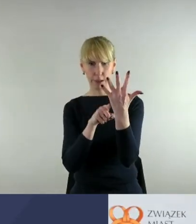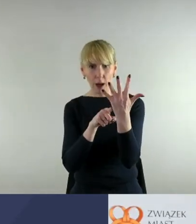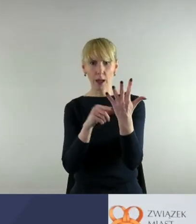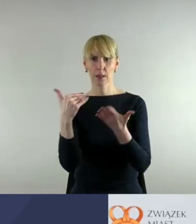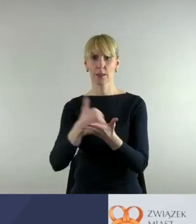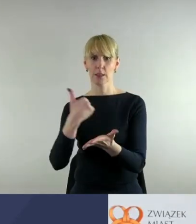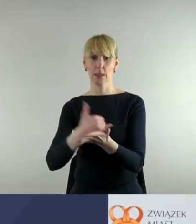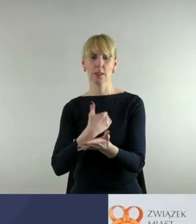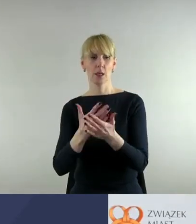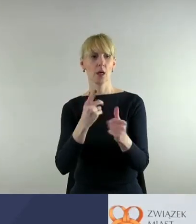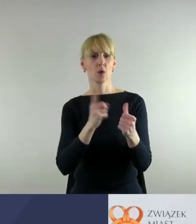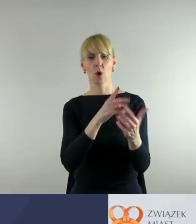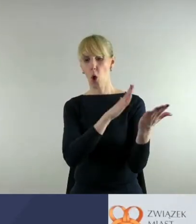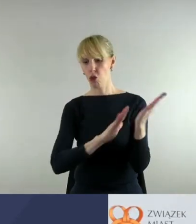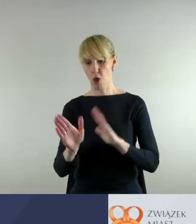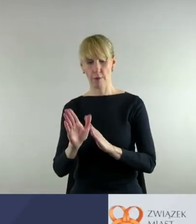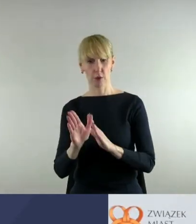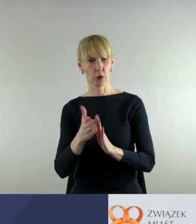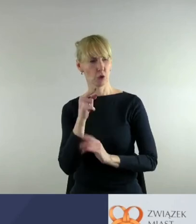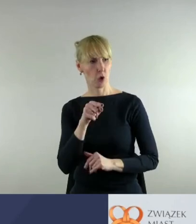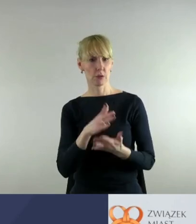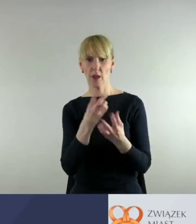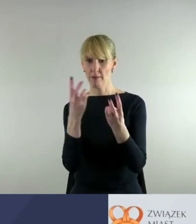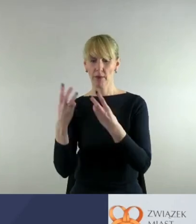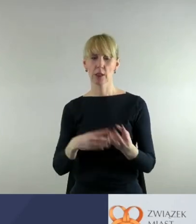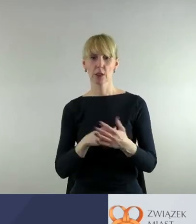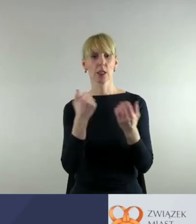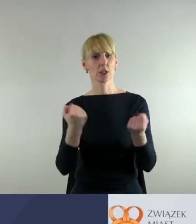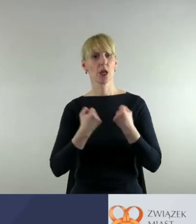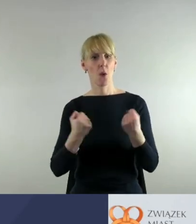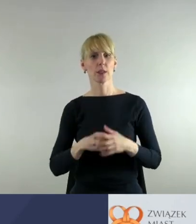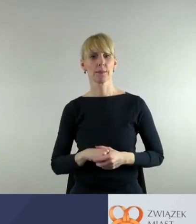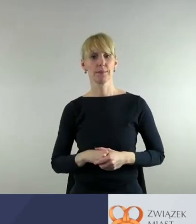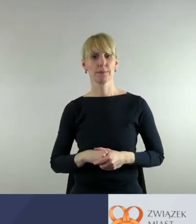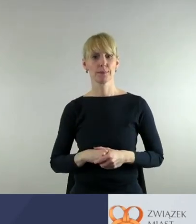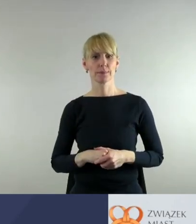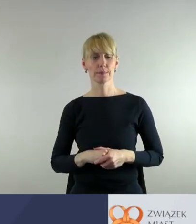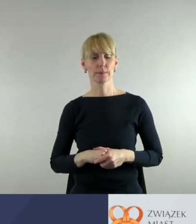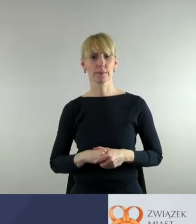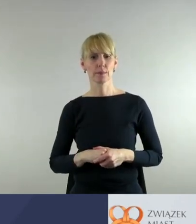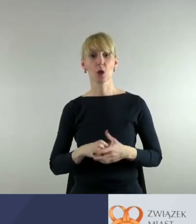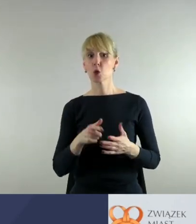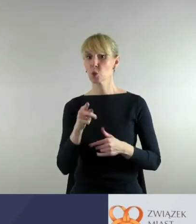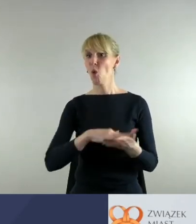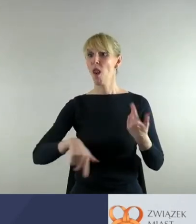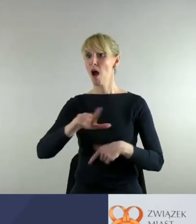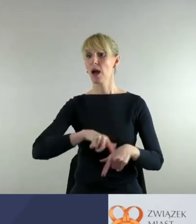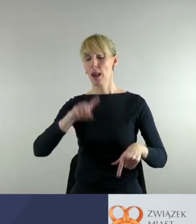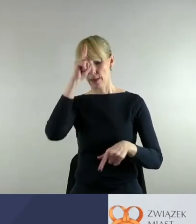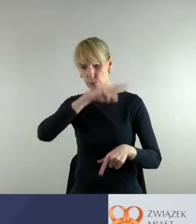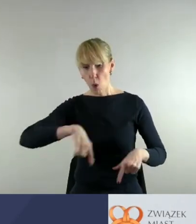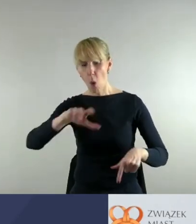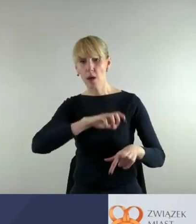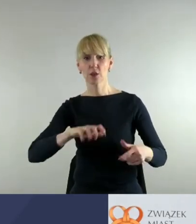wymiar practical information for these 5 councils that preparedness comes down to very tangible activity, engaging the